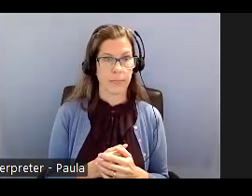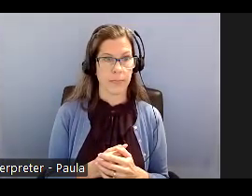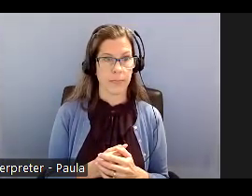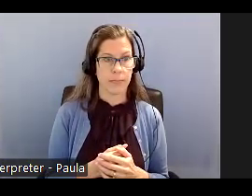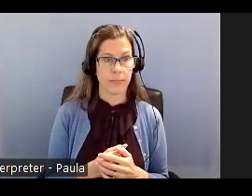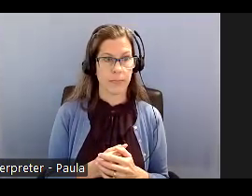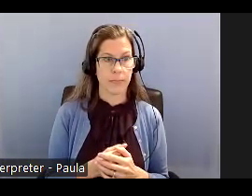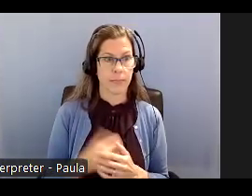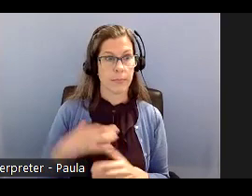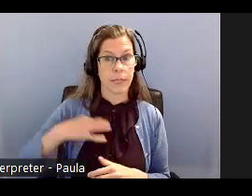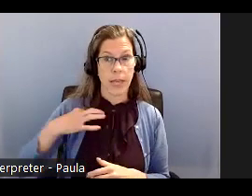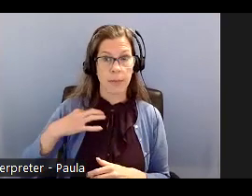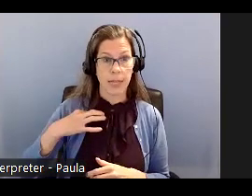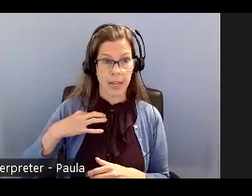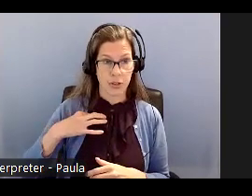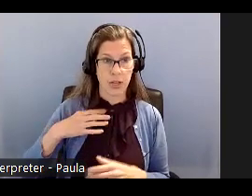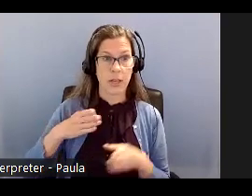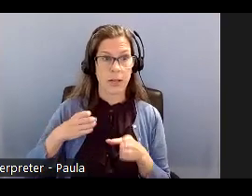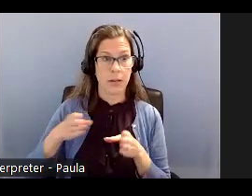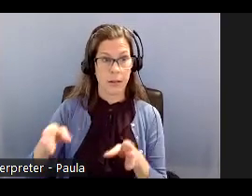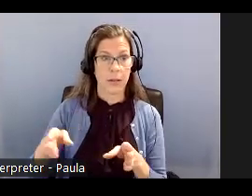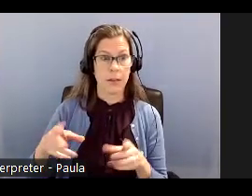Application pathways. Next slide, please.